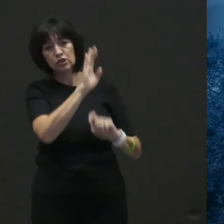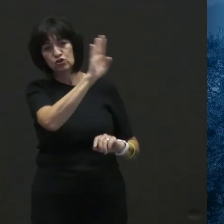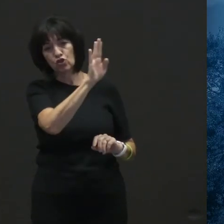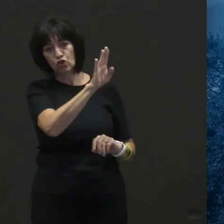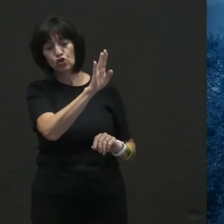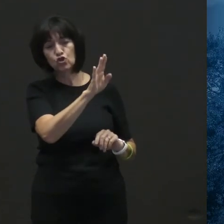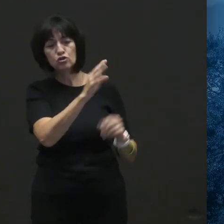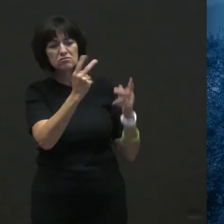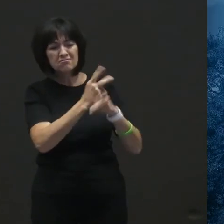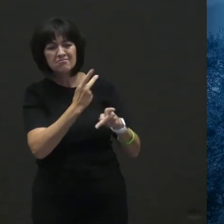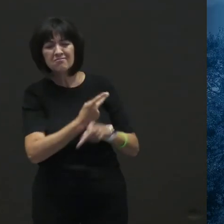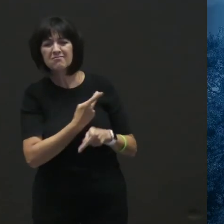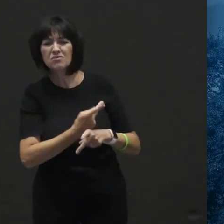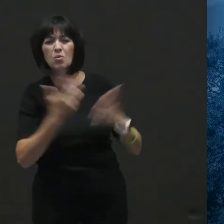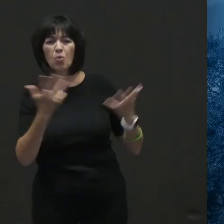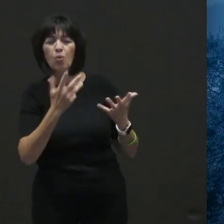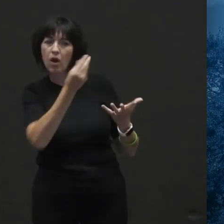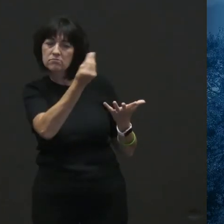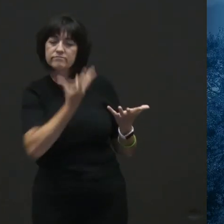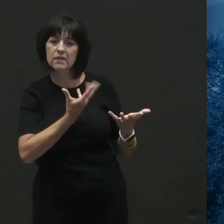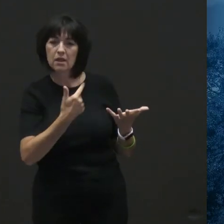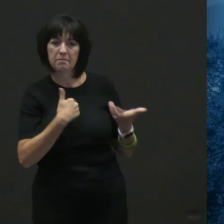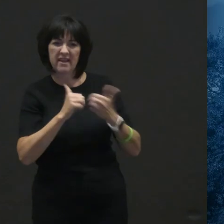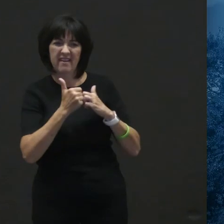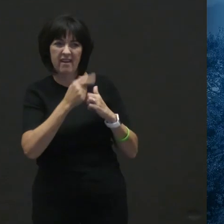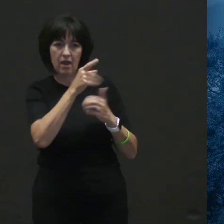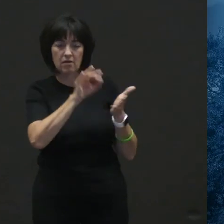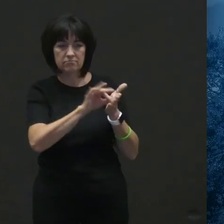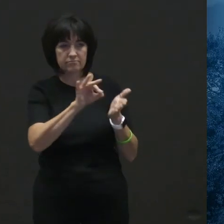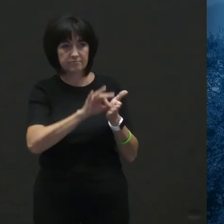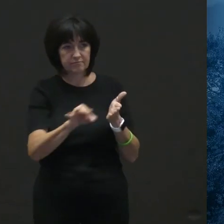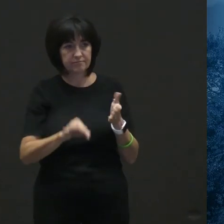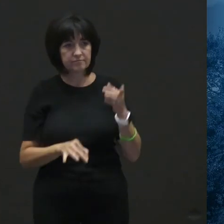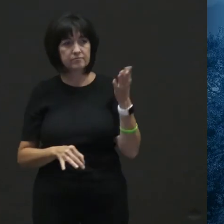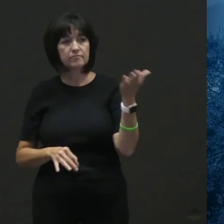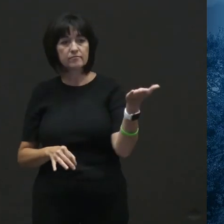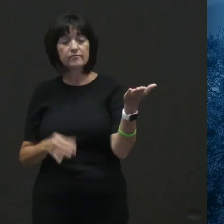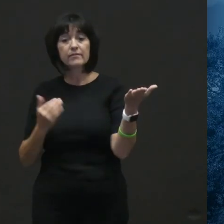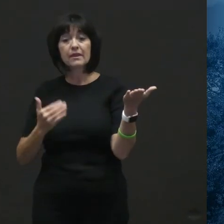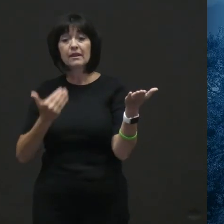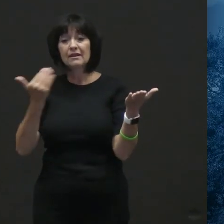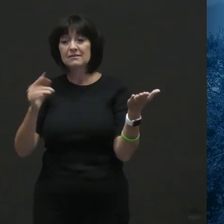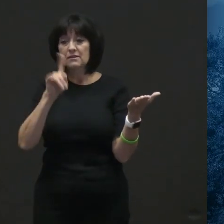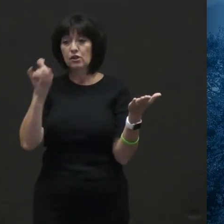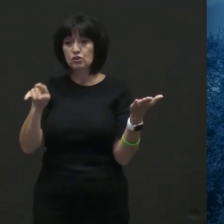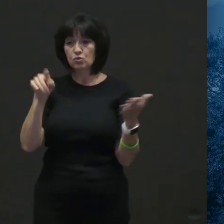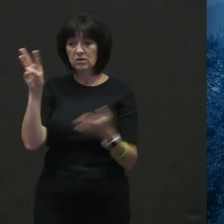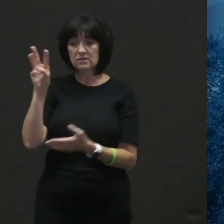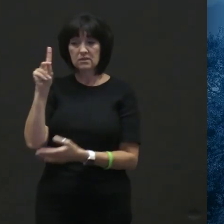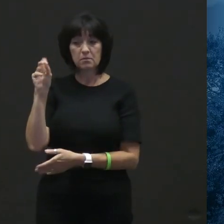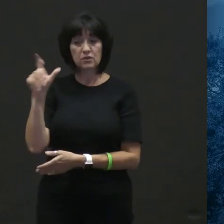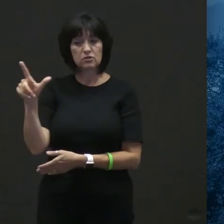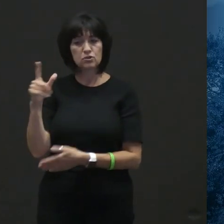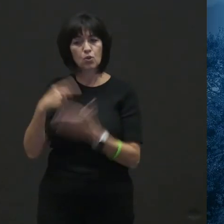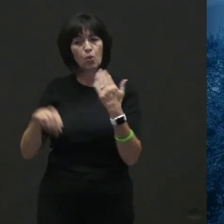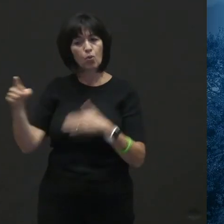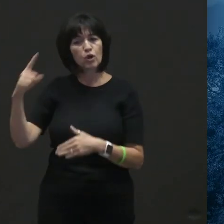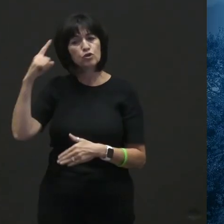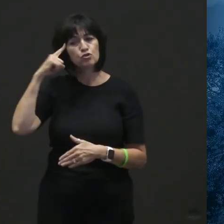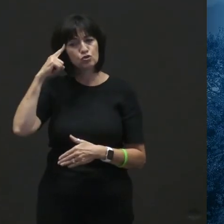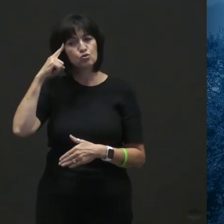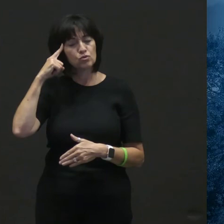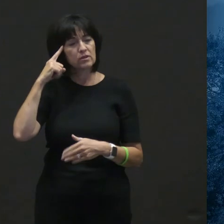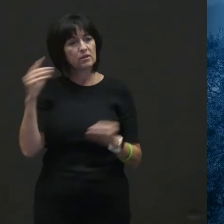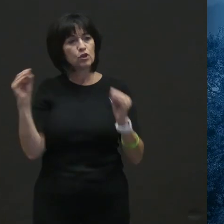criteria. Next question's from Amy Cherry at WDEL. What do you think of stricter limits on gatherings like what's